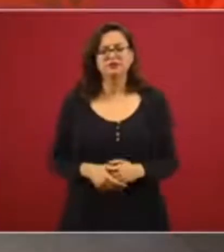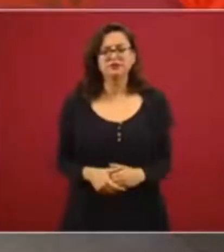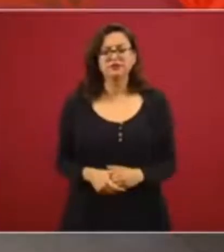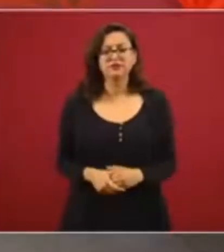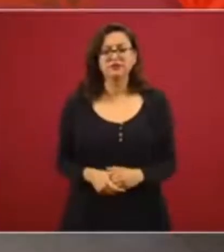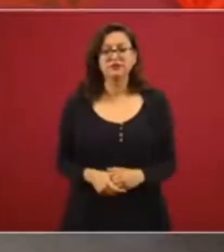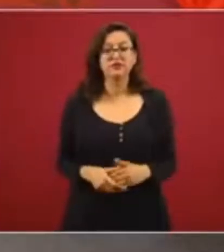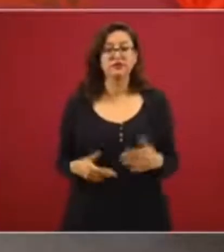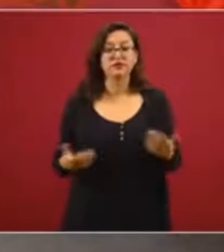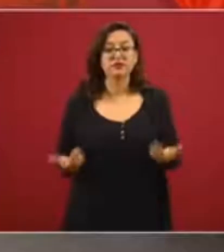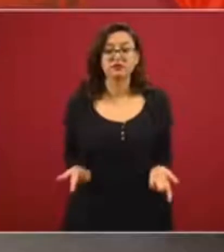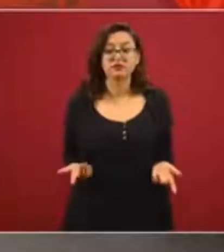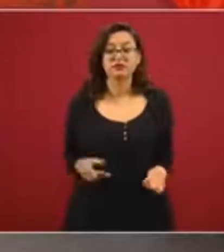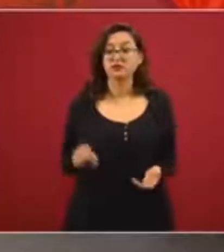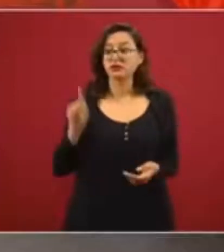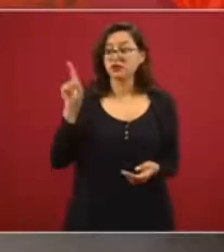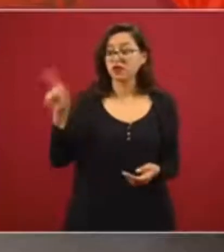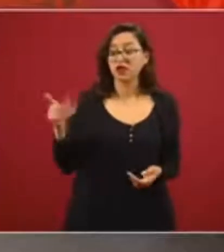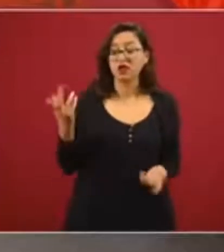Los daneses no saben